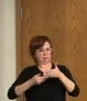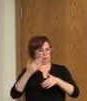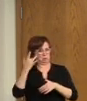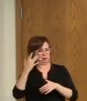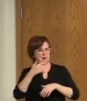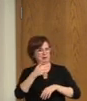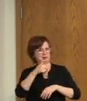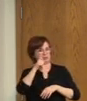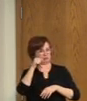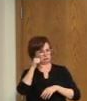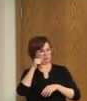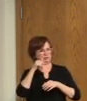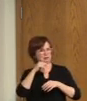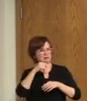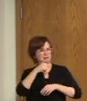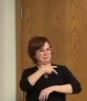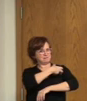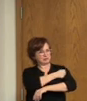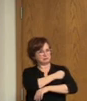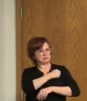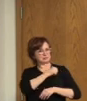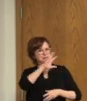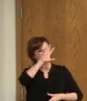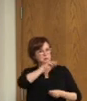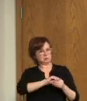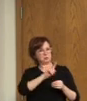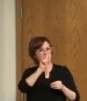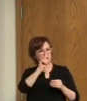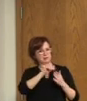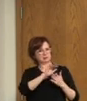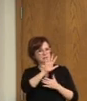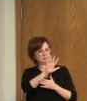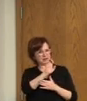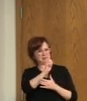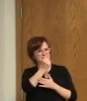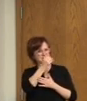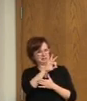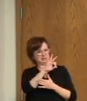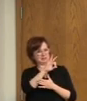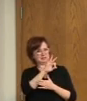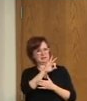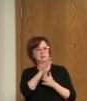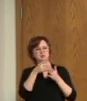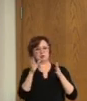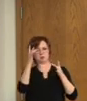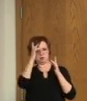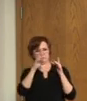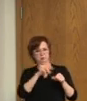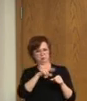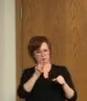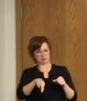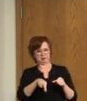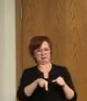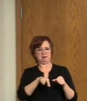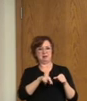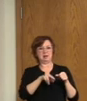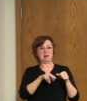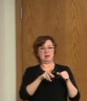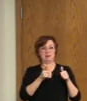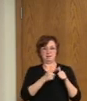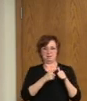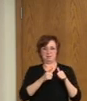1,519 vaccinations have been completed at the Regina General Hospital. They should be through the initial delivery of